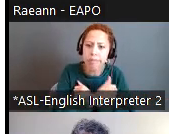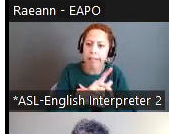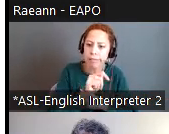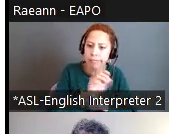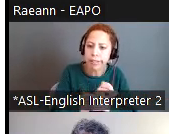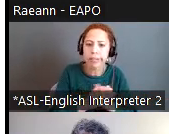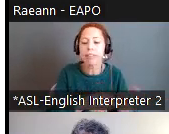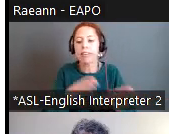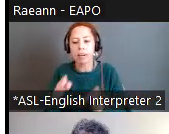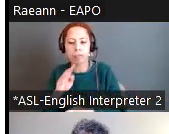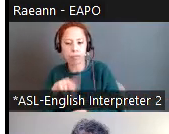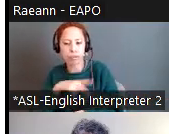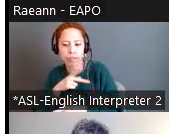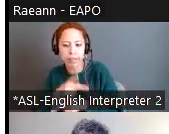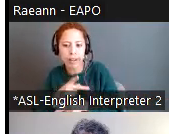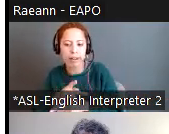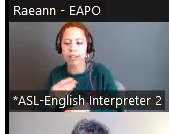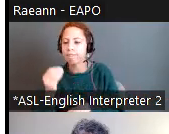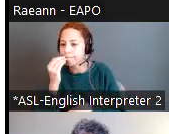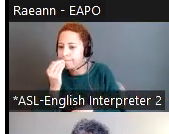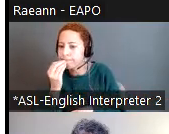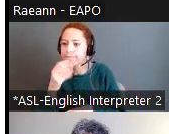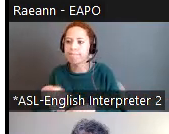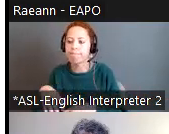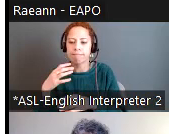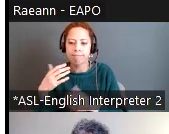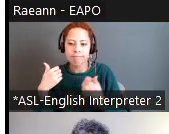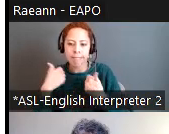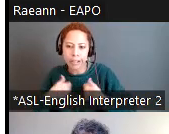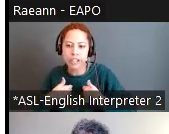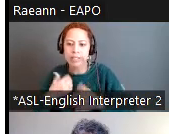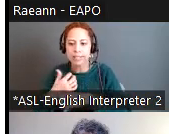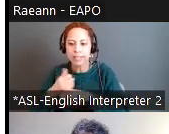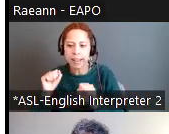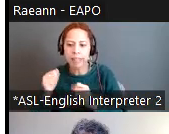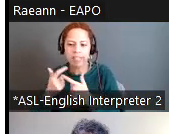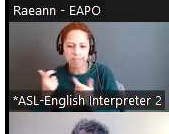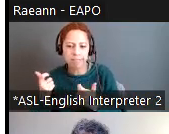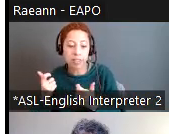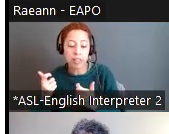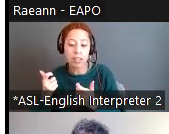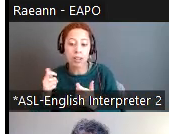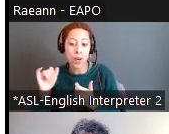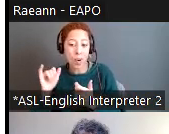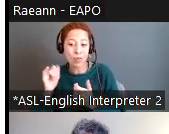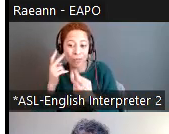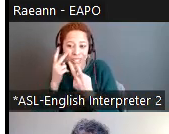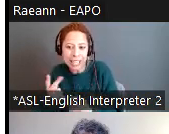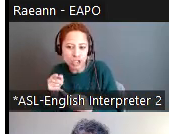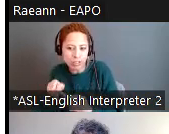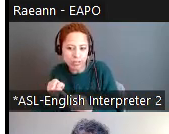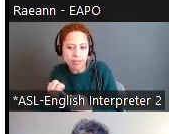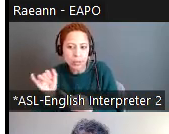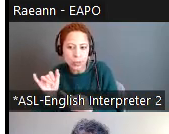your nutrition, hygiene, safety, all of those areas. Not included on that list is visitation, right?